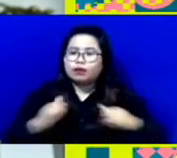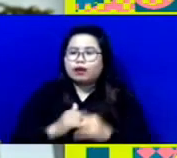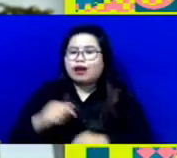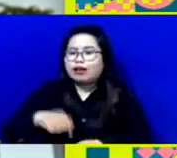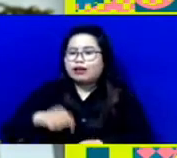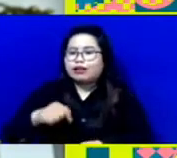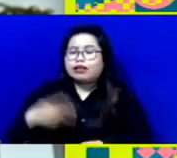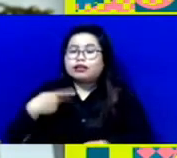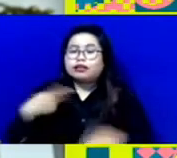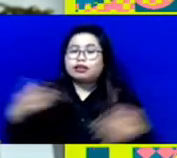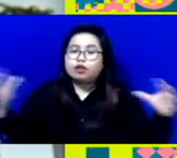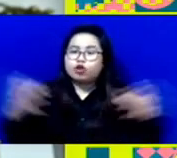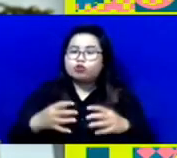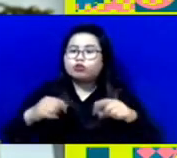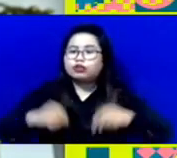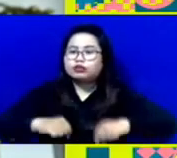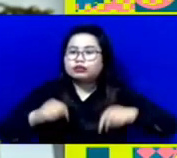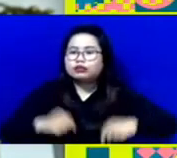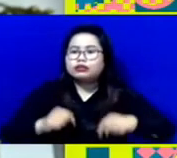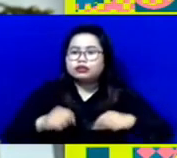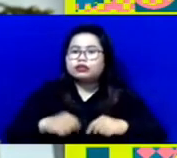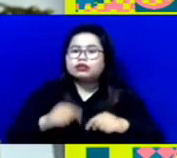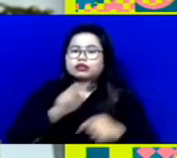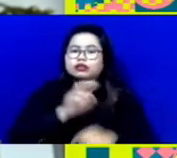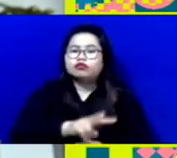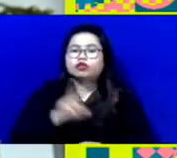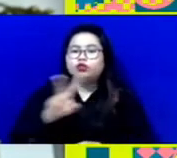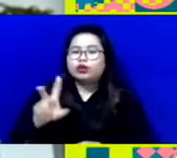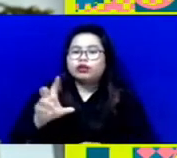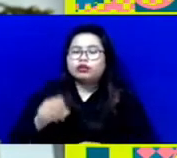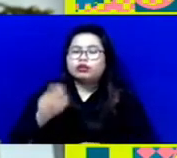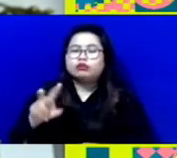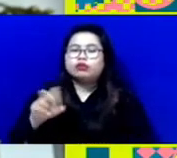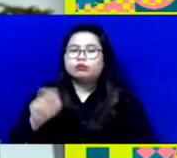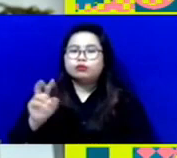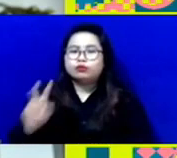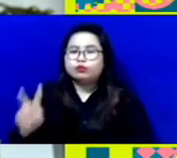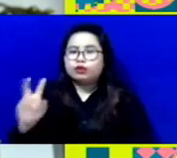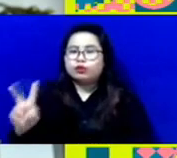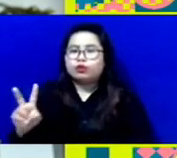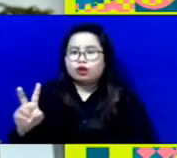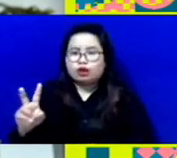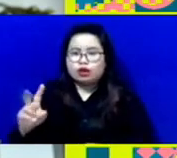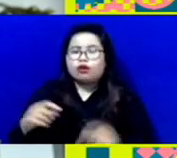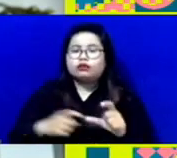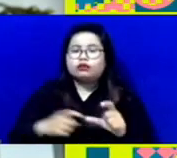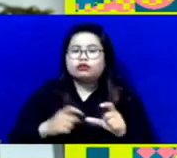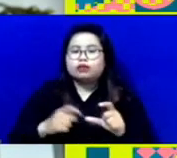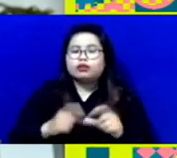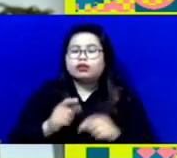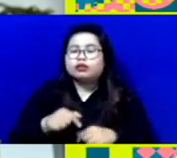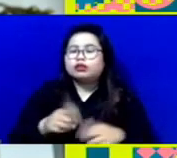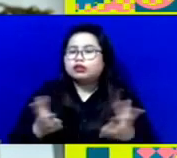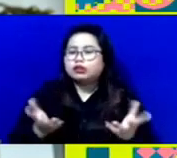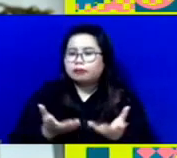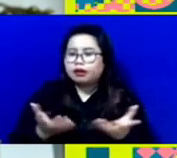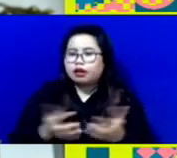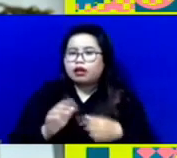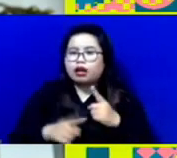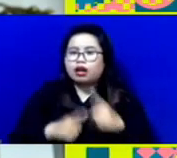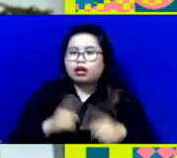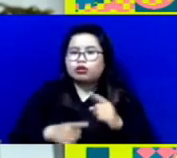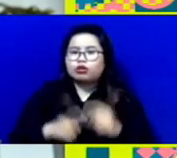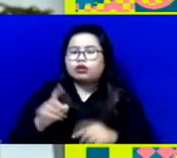20, 2022 Summit, in which the V20 team will showcase value-based